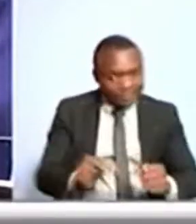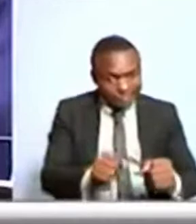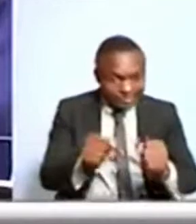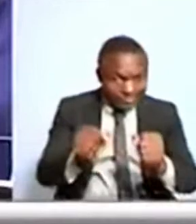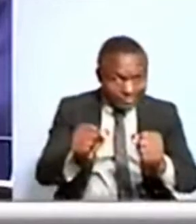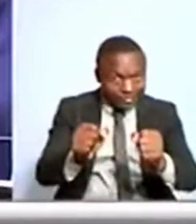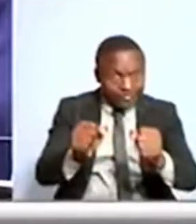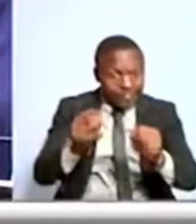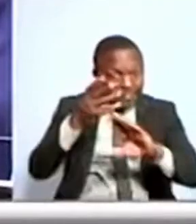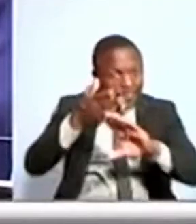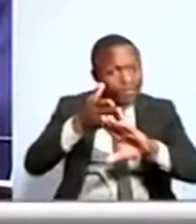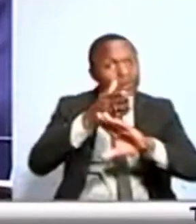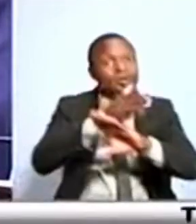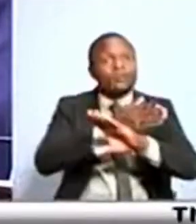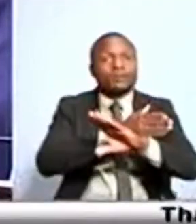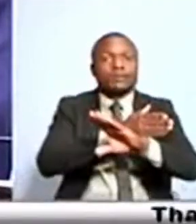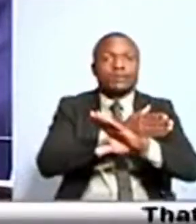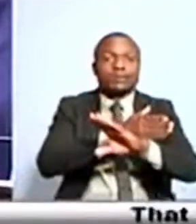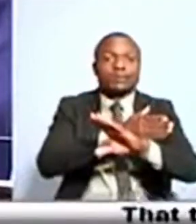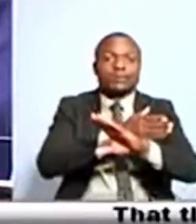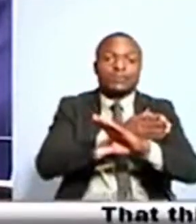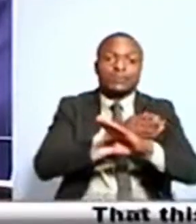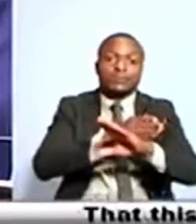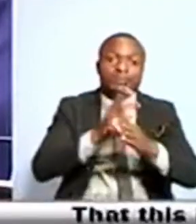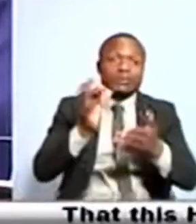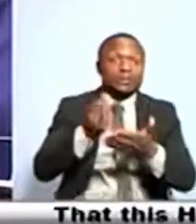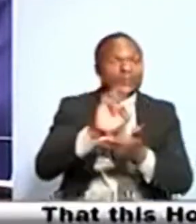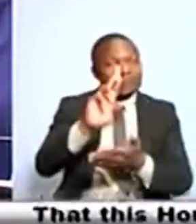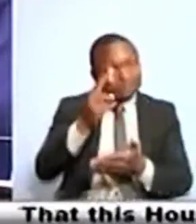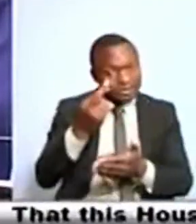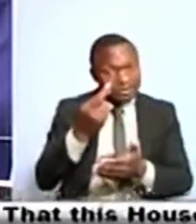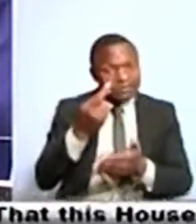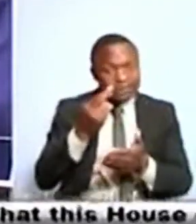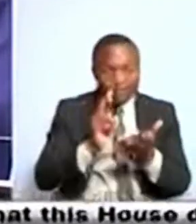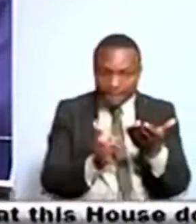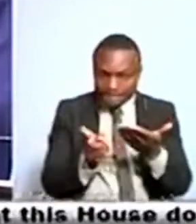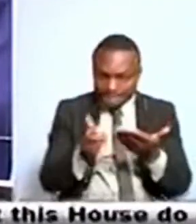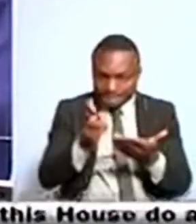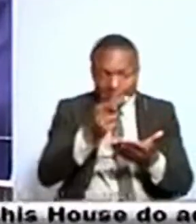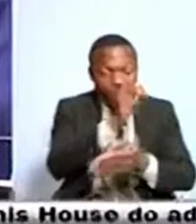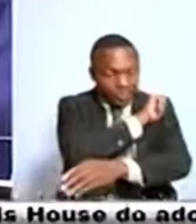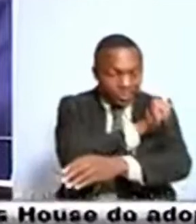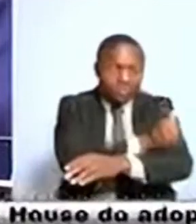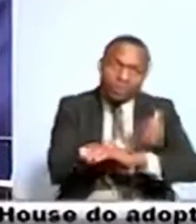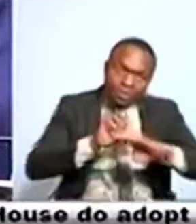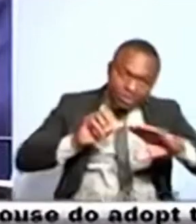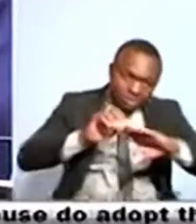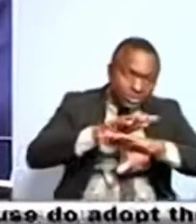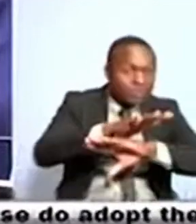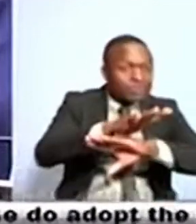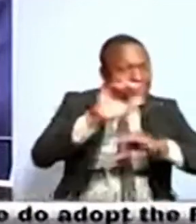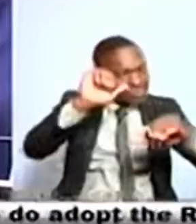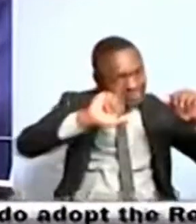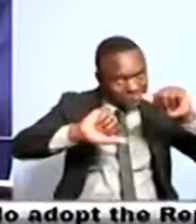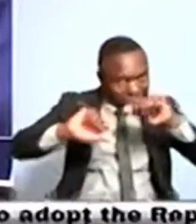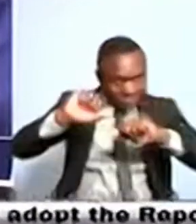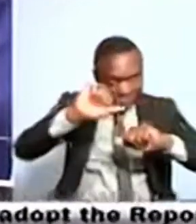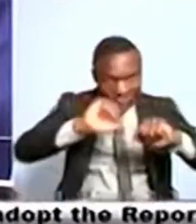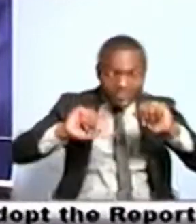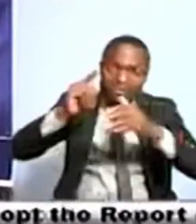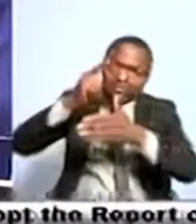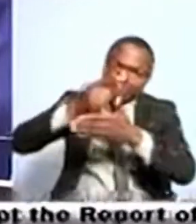So before you make your tax return, the Revenue Authority will send you their assessment of